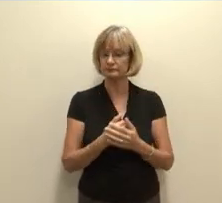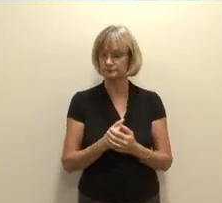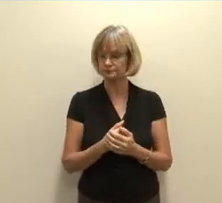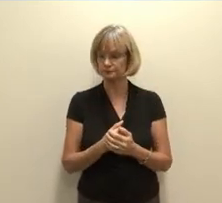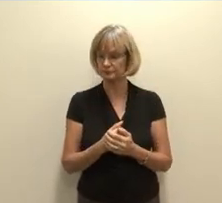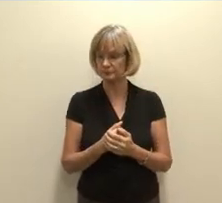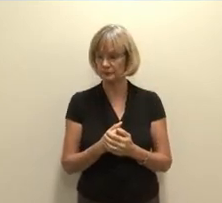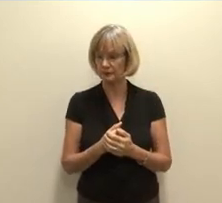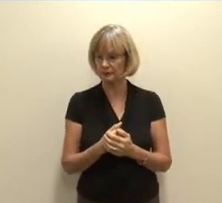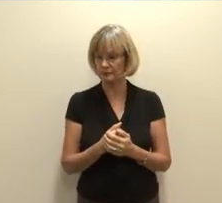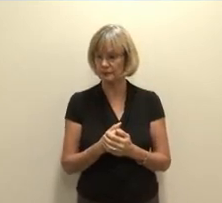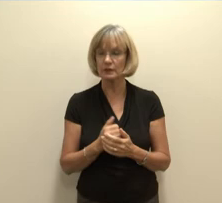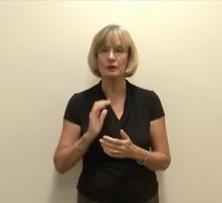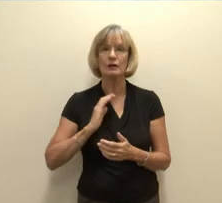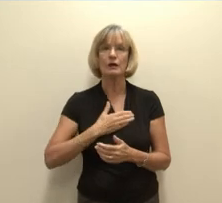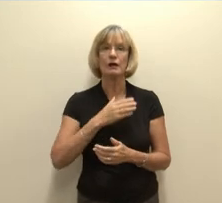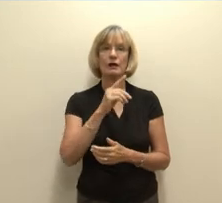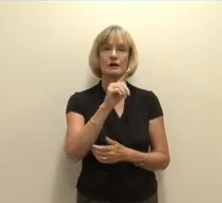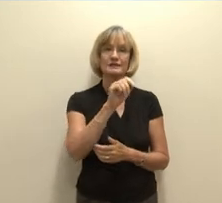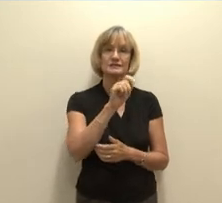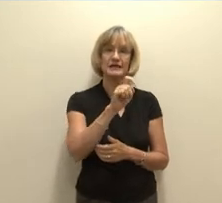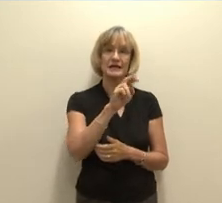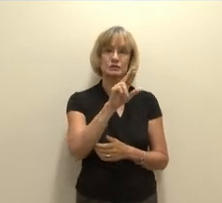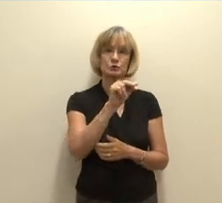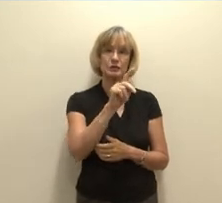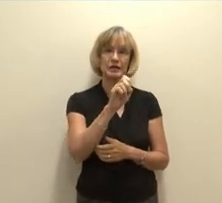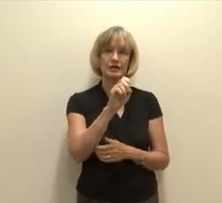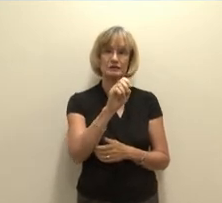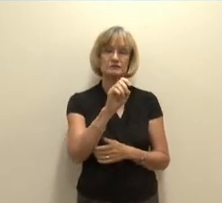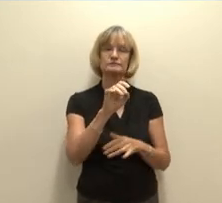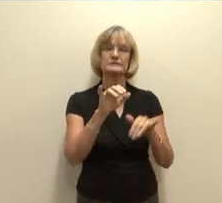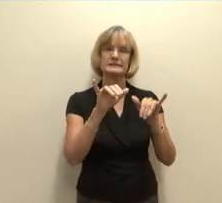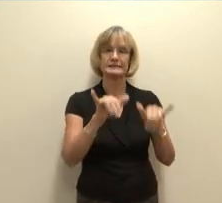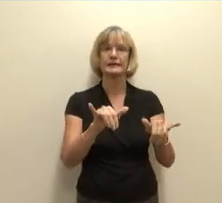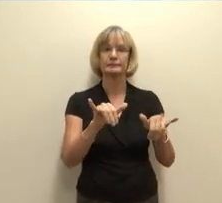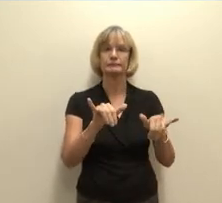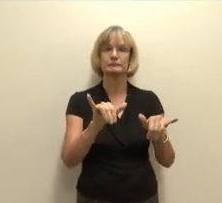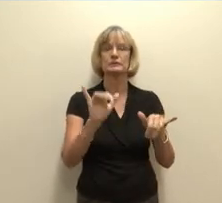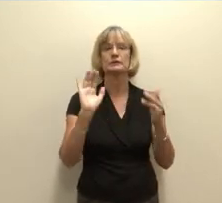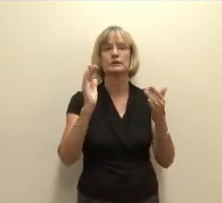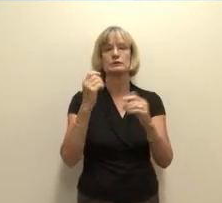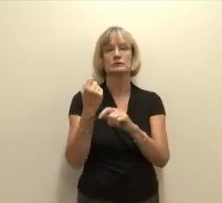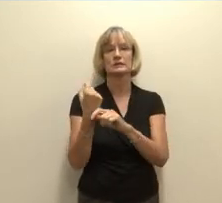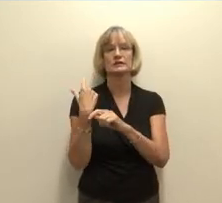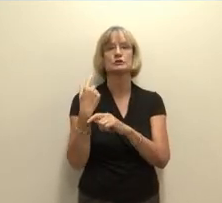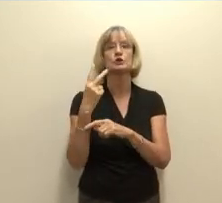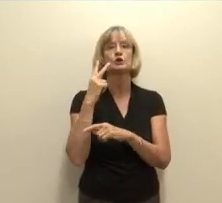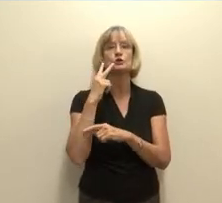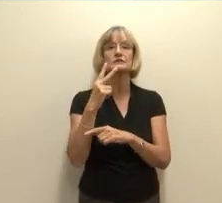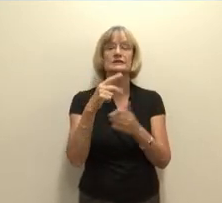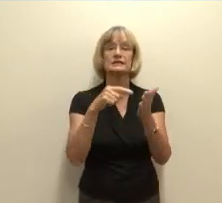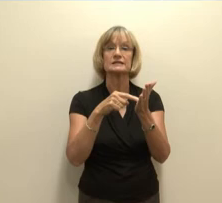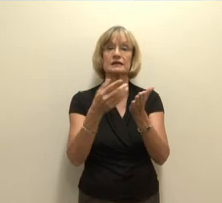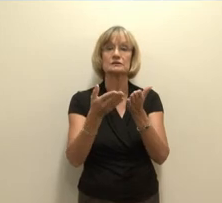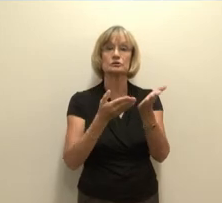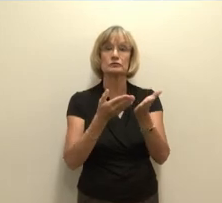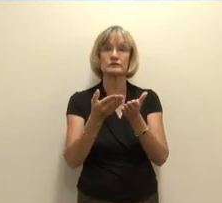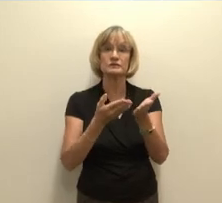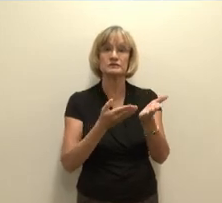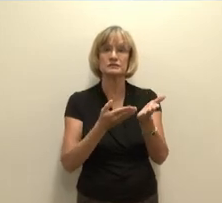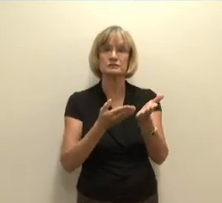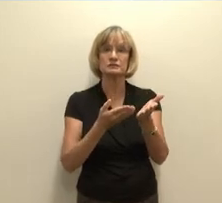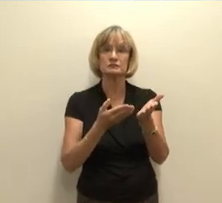did set our tax rate at the same as it was last year. You see in the next couple of years, our debt service is going to